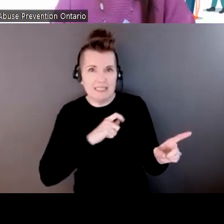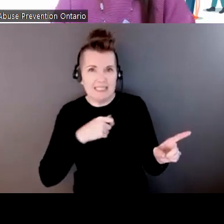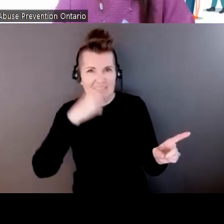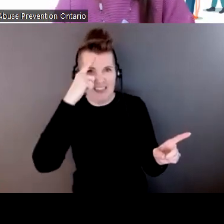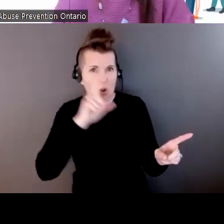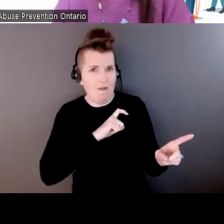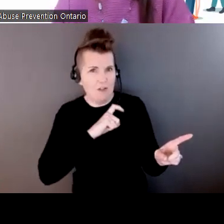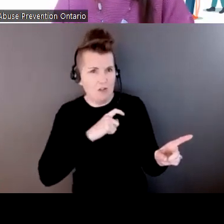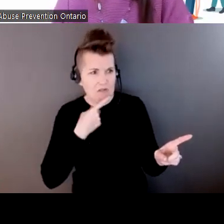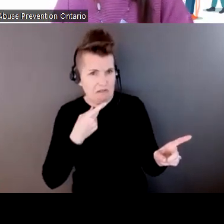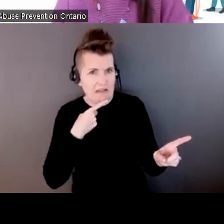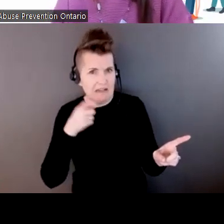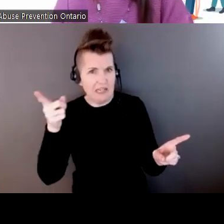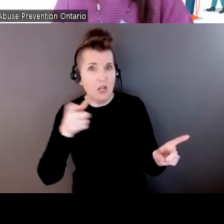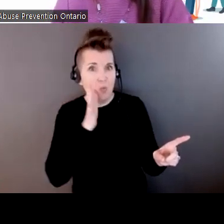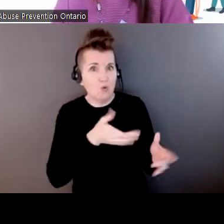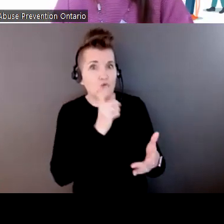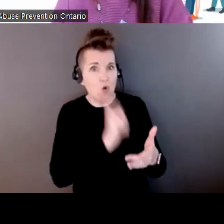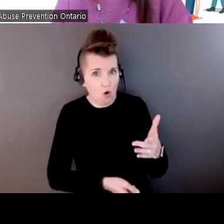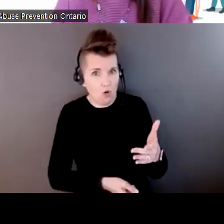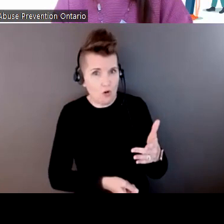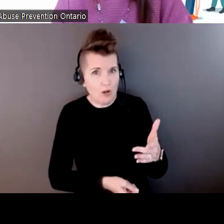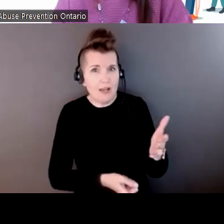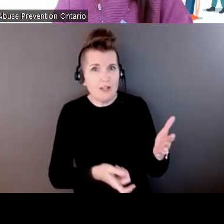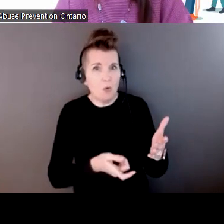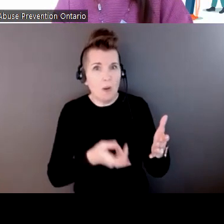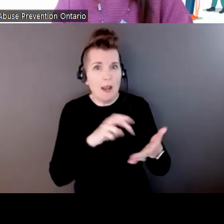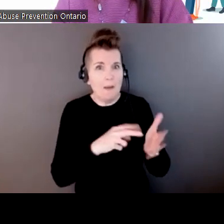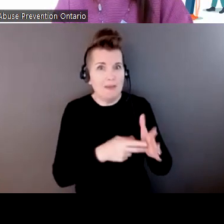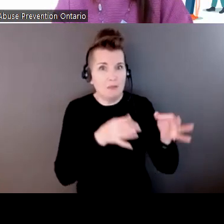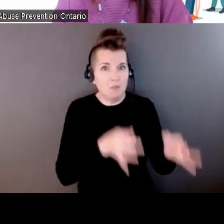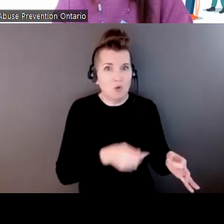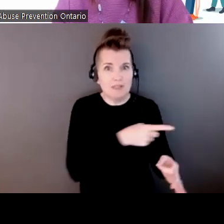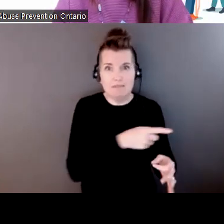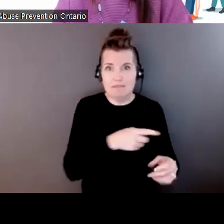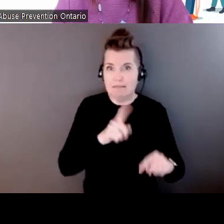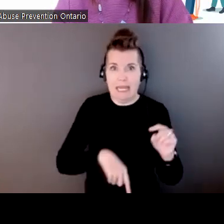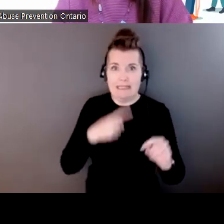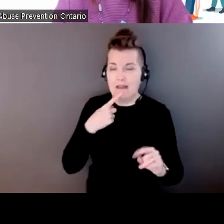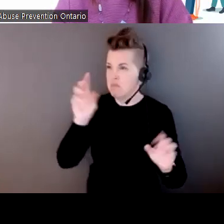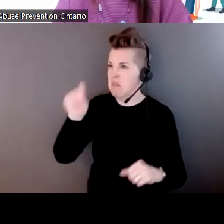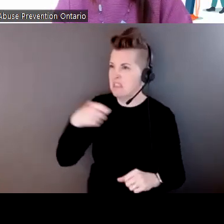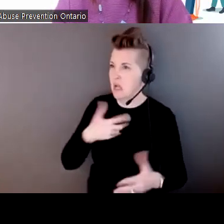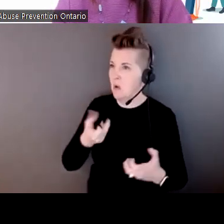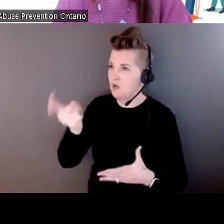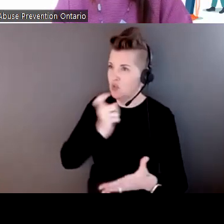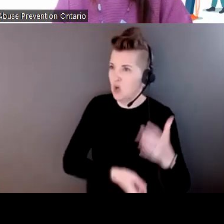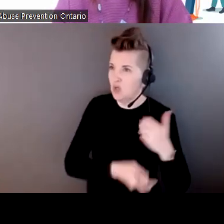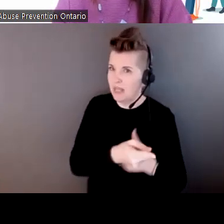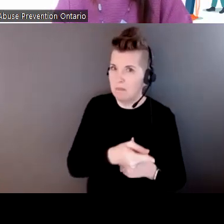indicated that as well. So that wouldn't give a person the choice to say, yes, I want him charged or not because of the